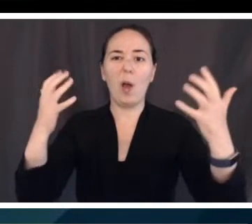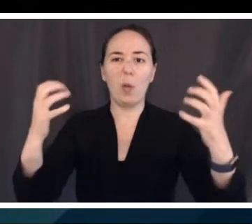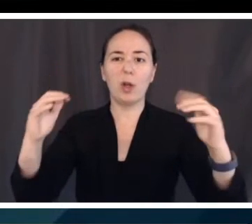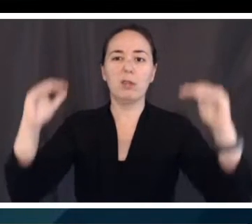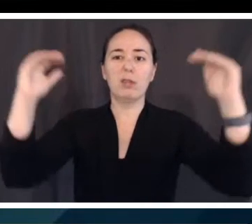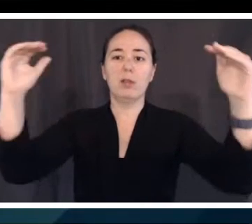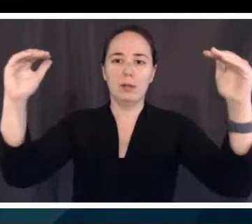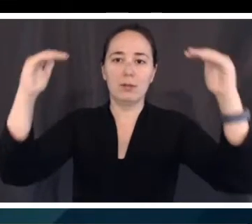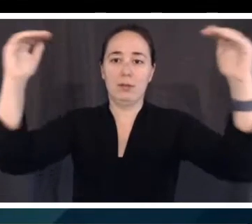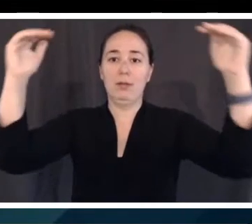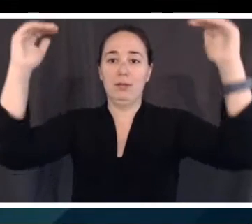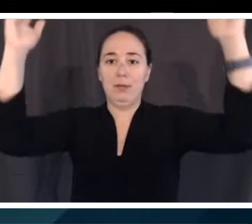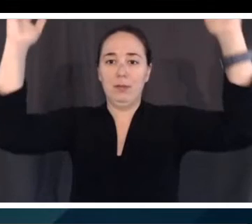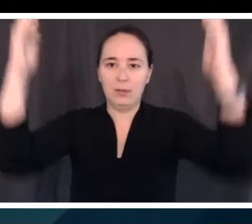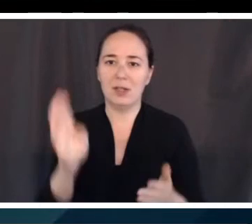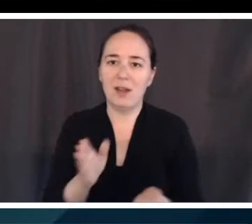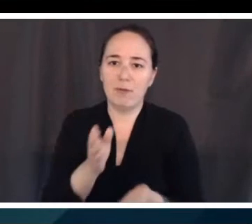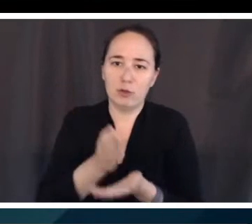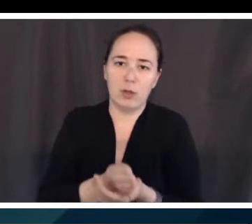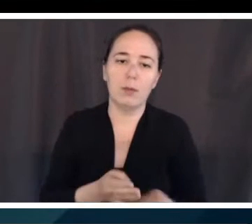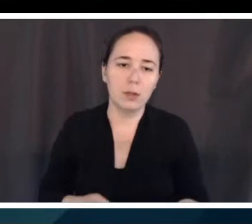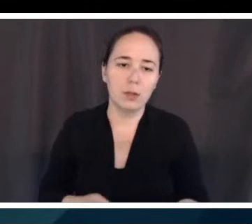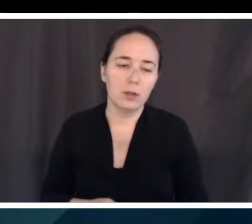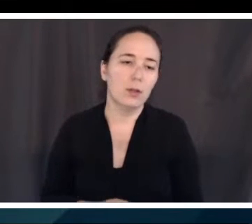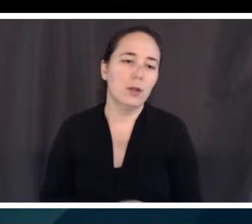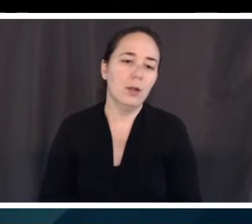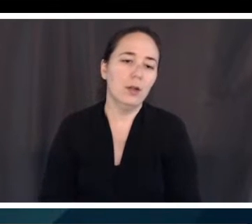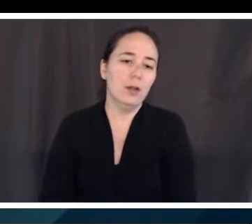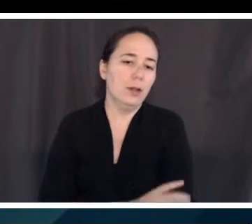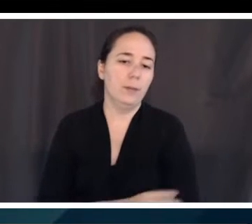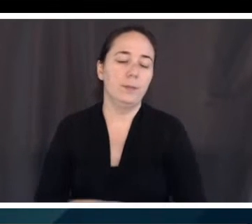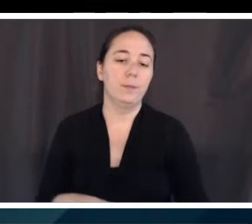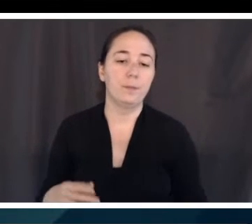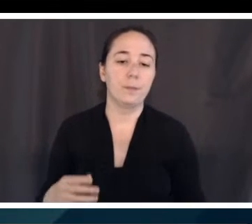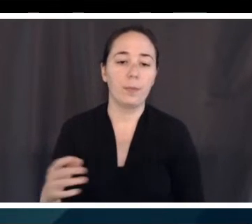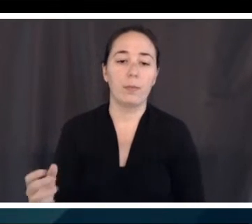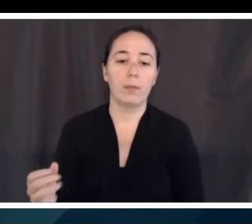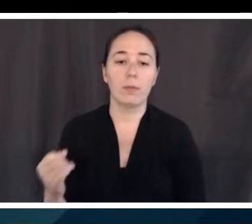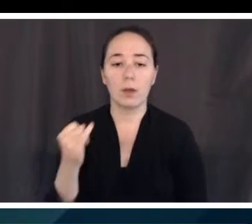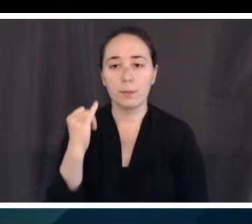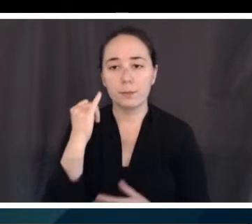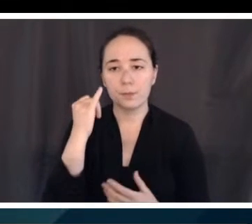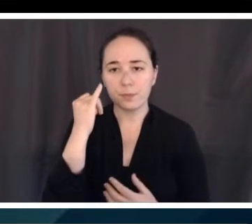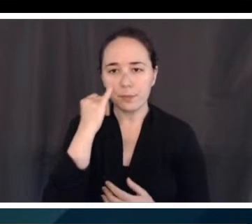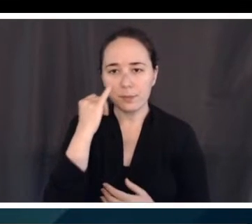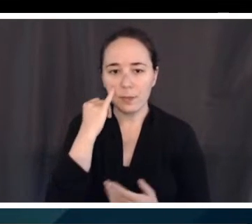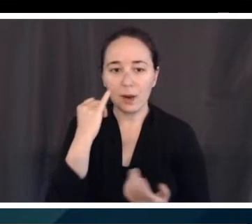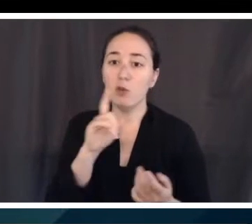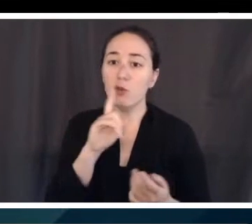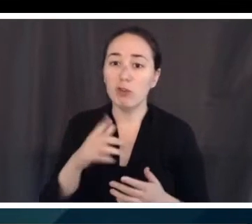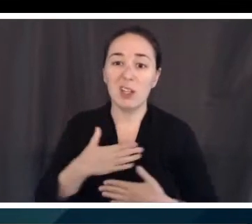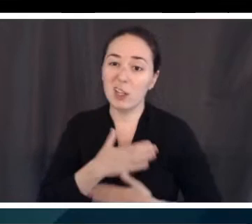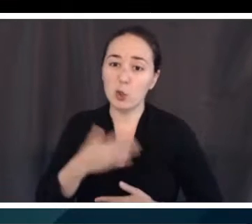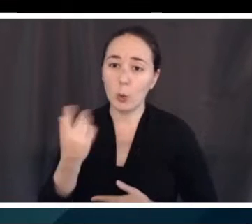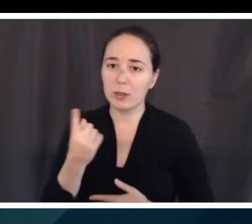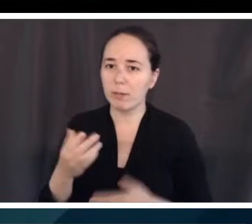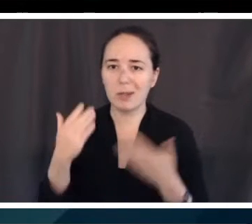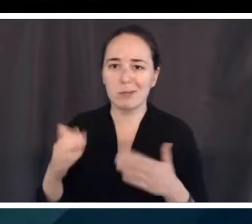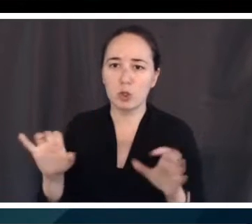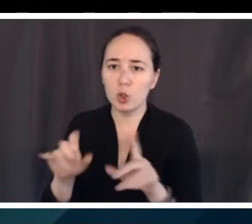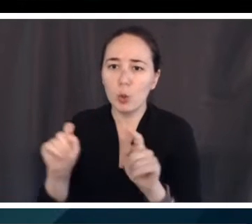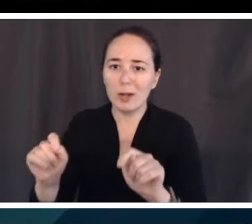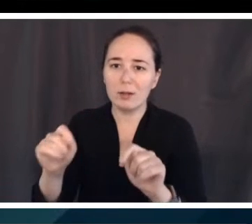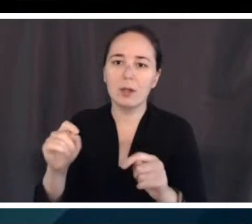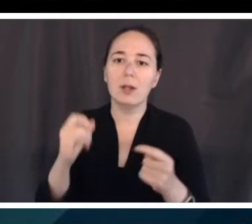along. So I think that it's a marriage. If you don't have the aptitude for something, keep doing it if you really love it, but be patient